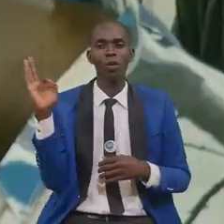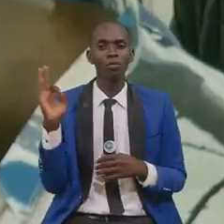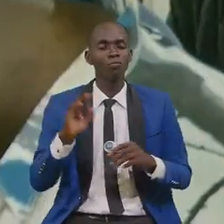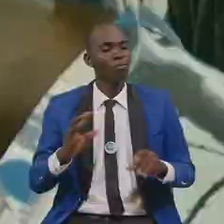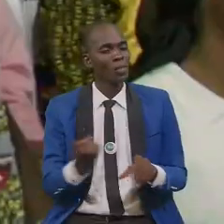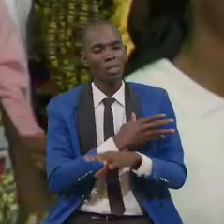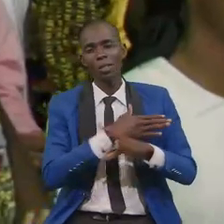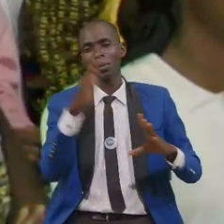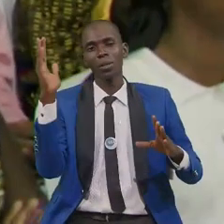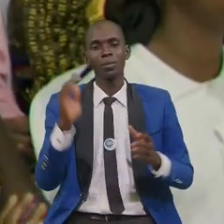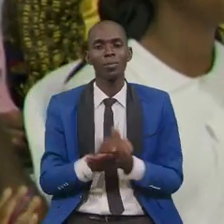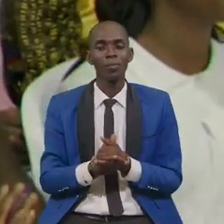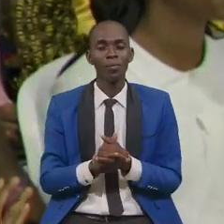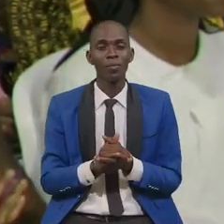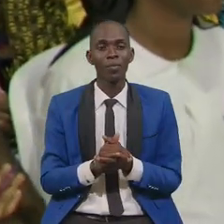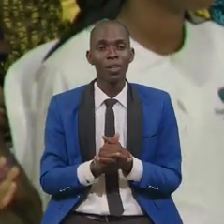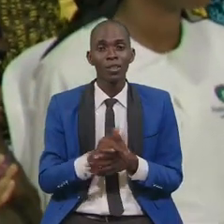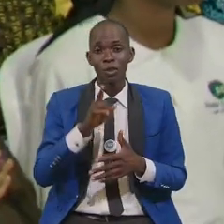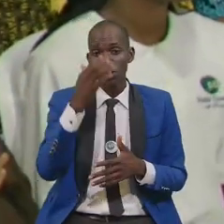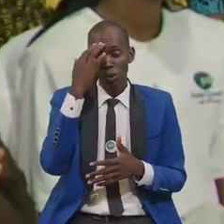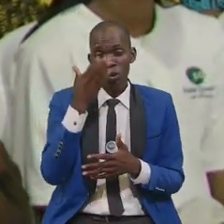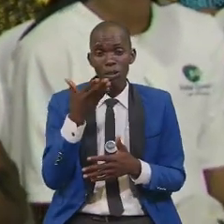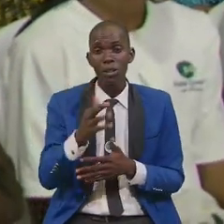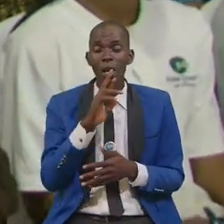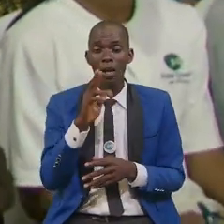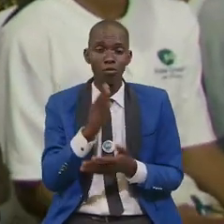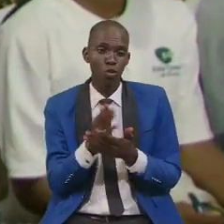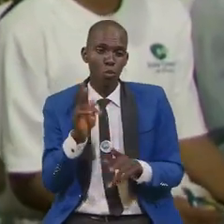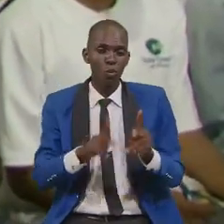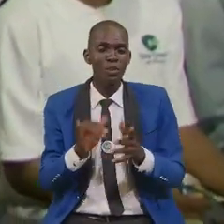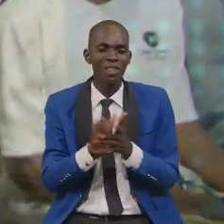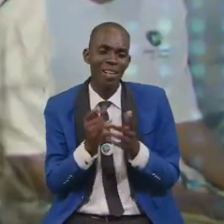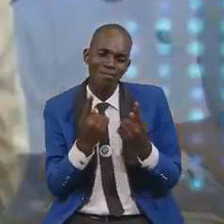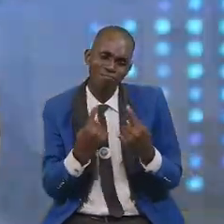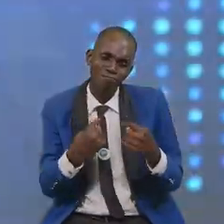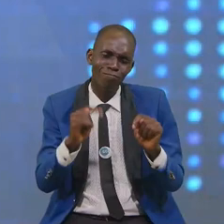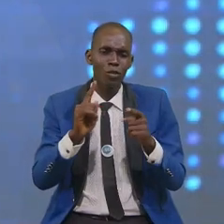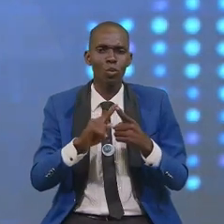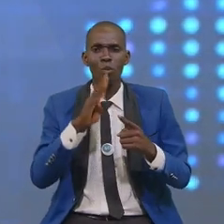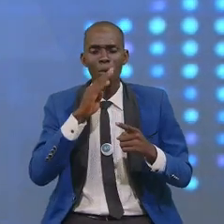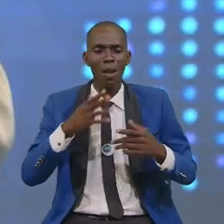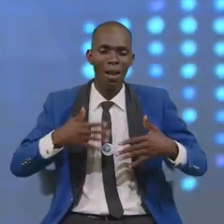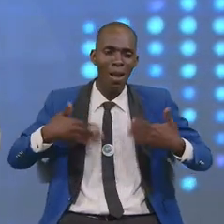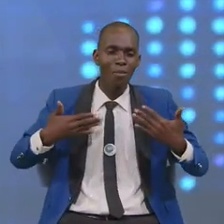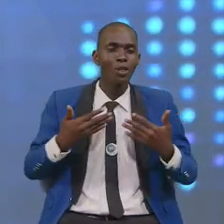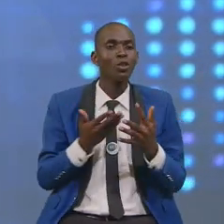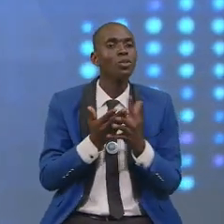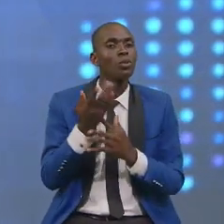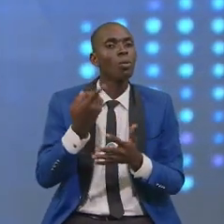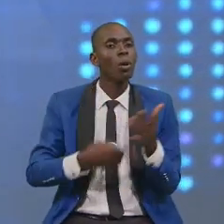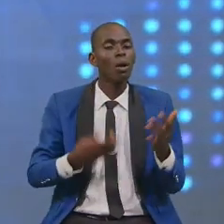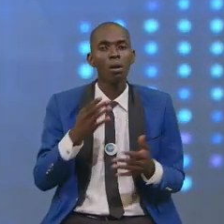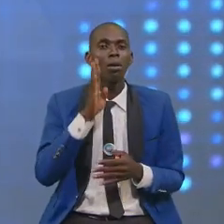God, you know, there are people, they try to be happy by through alcohol, and then when you are coming